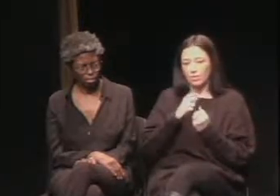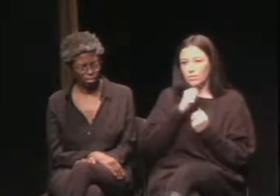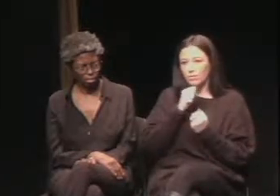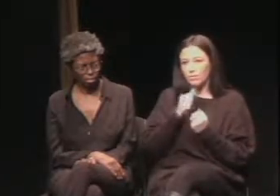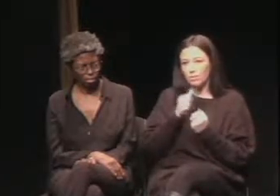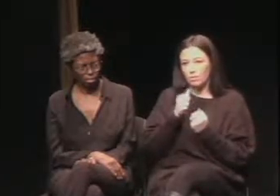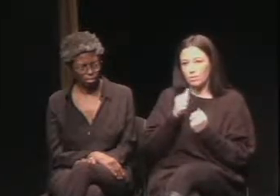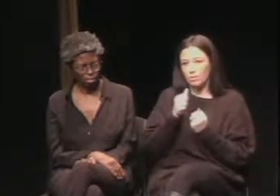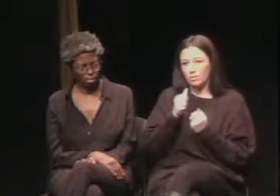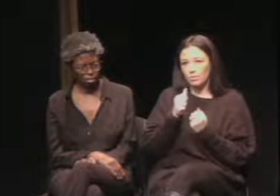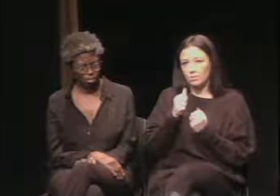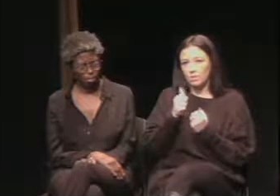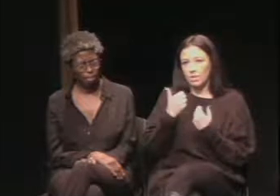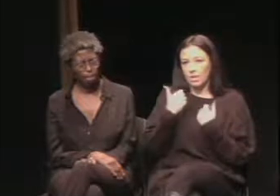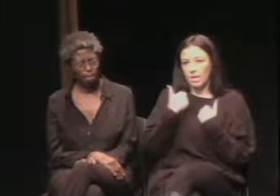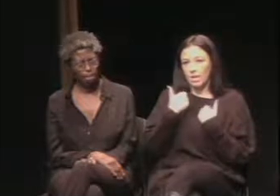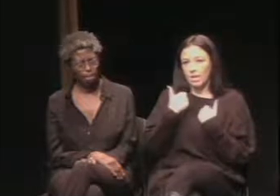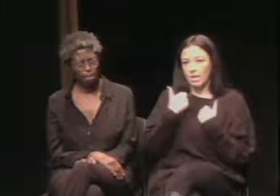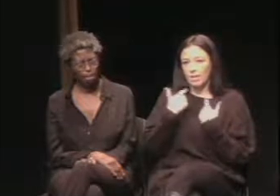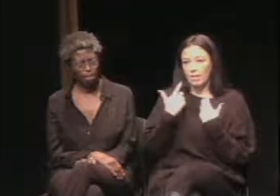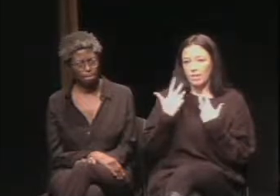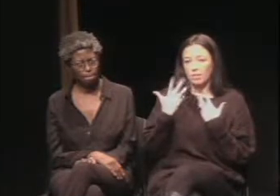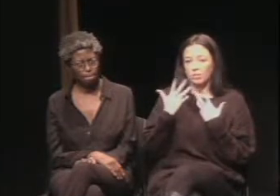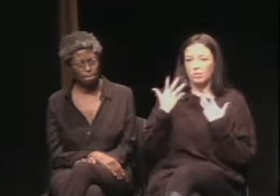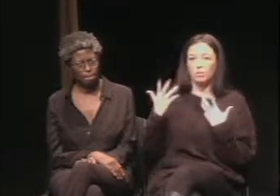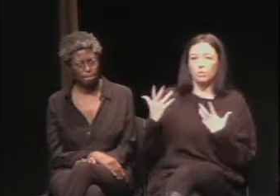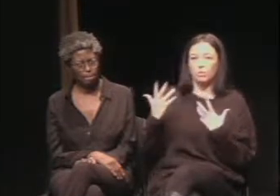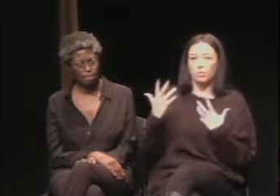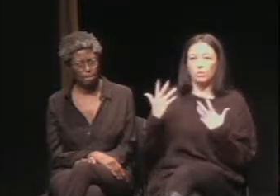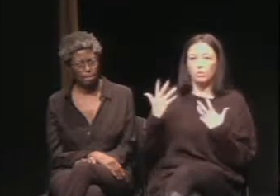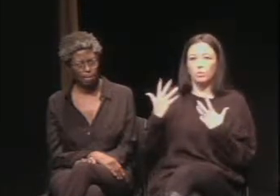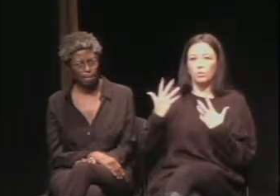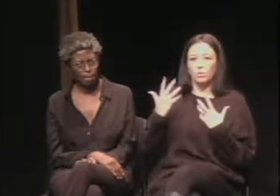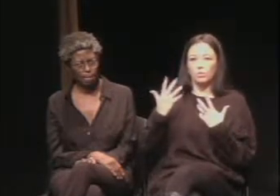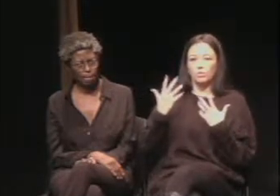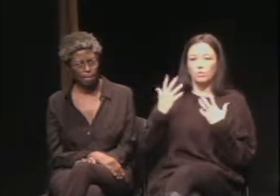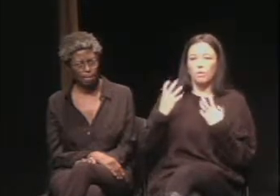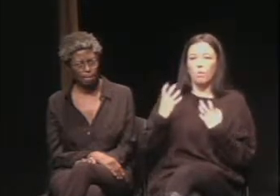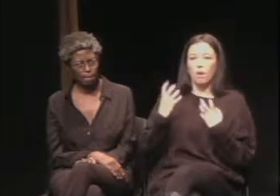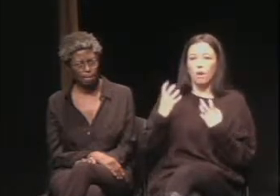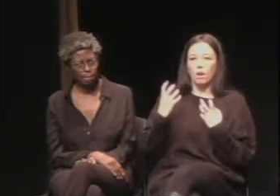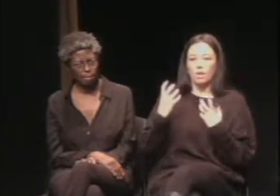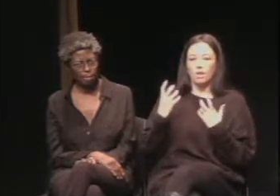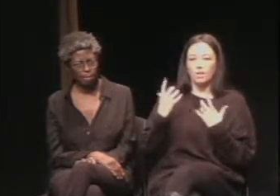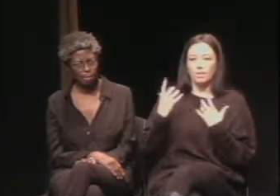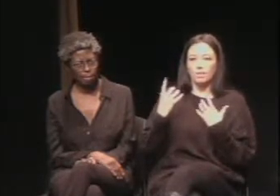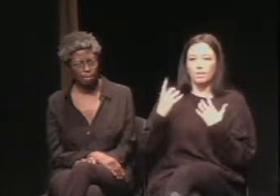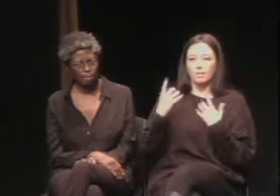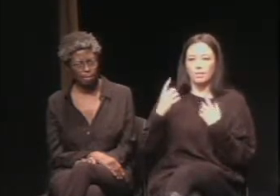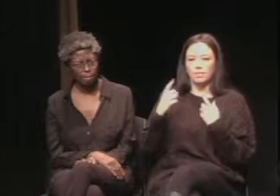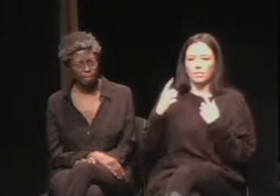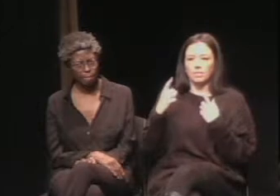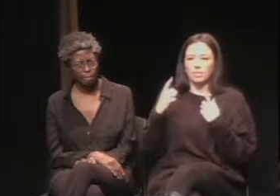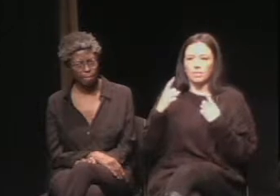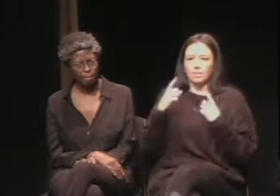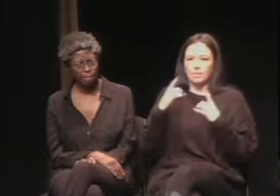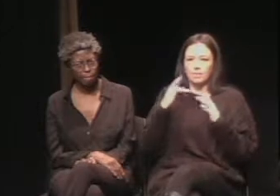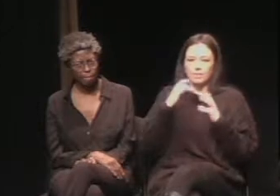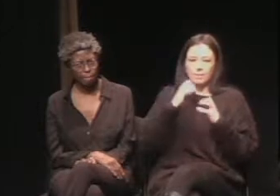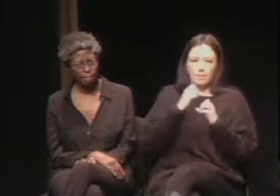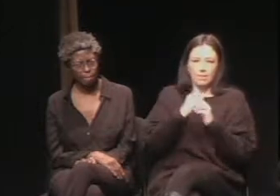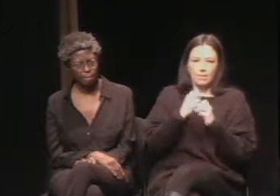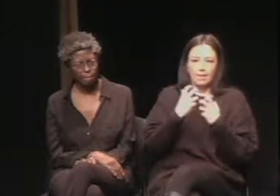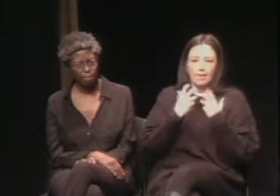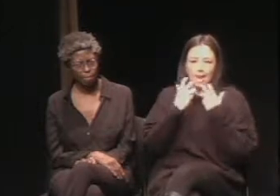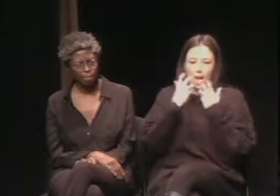have that enormous amount of wanting to go toward the anger of that person